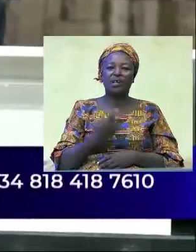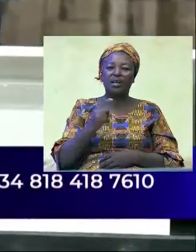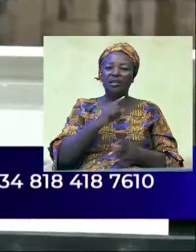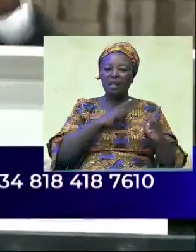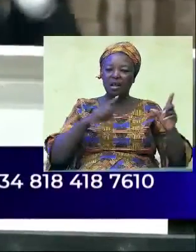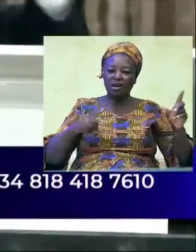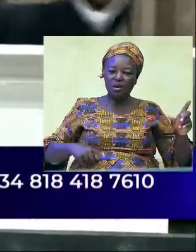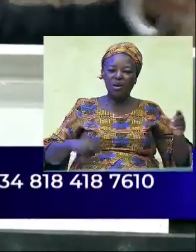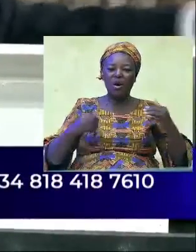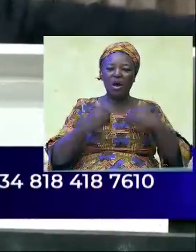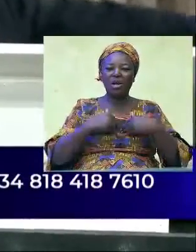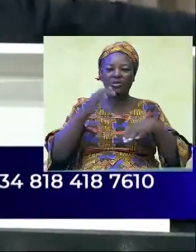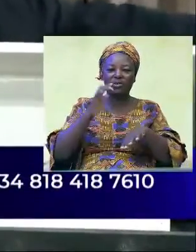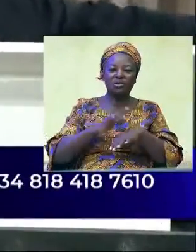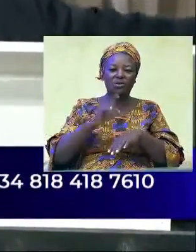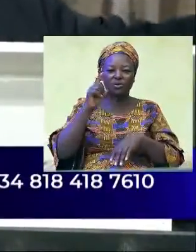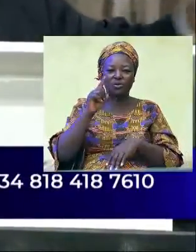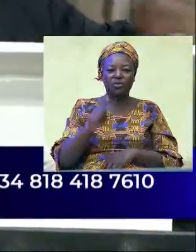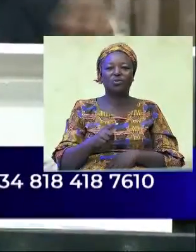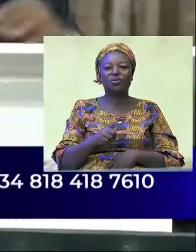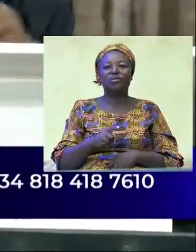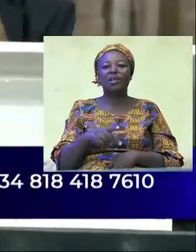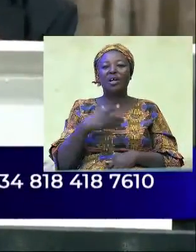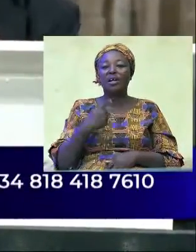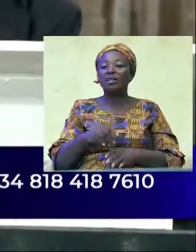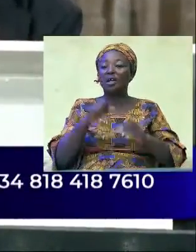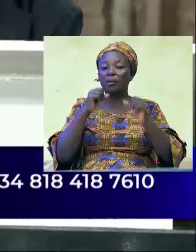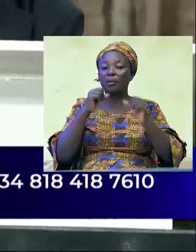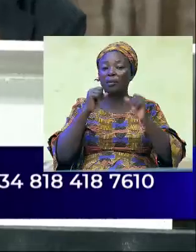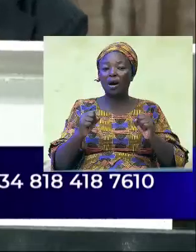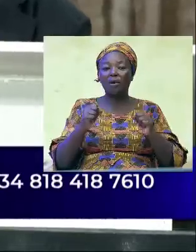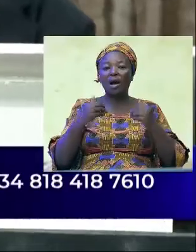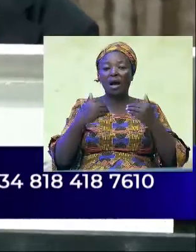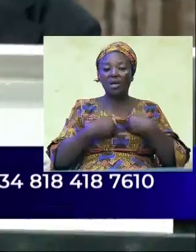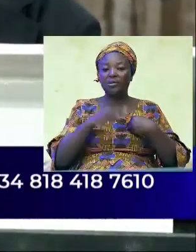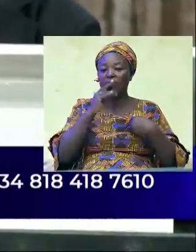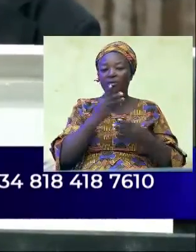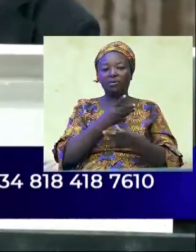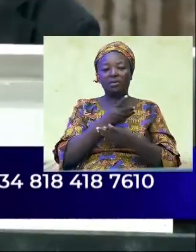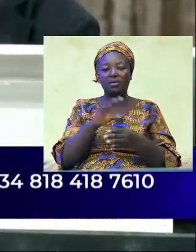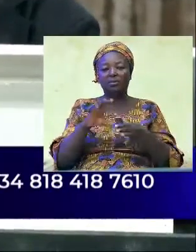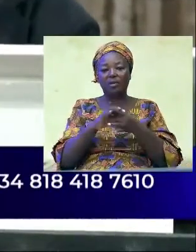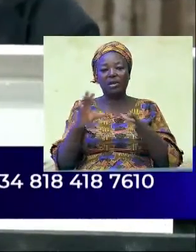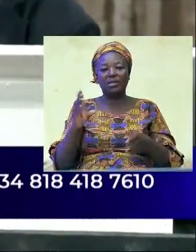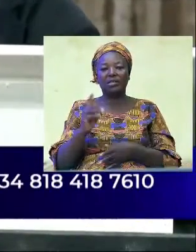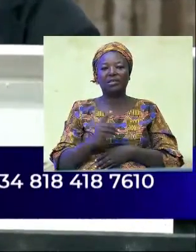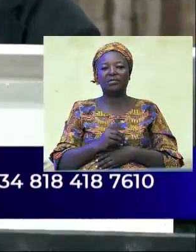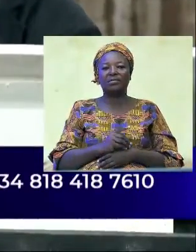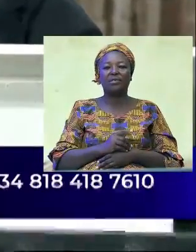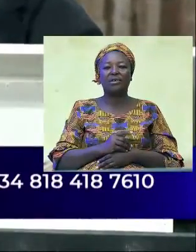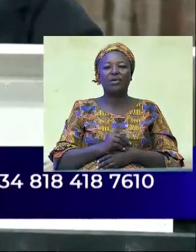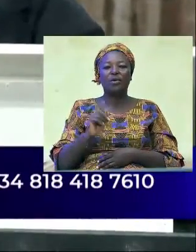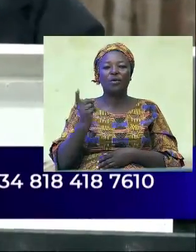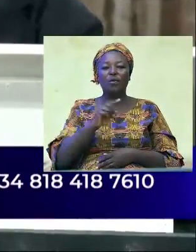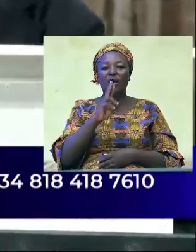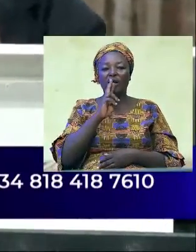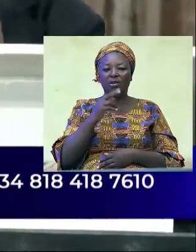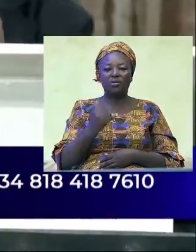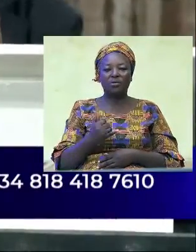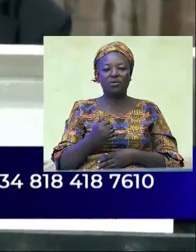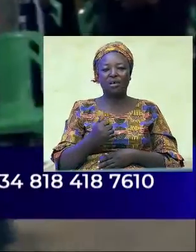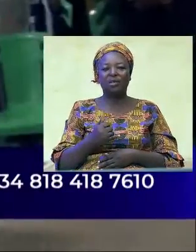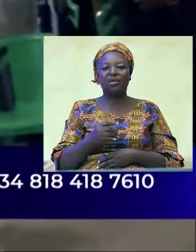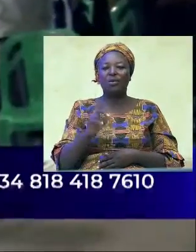are, just come out. The Lord has touched you. The power has been